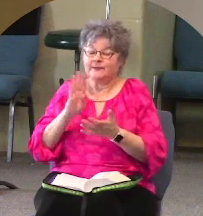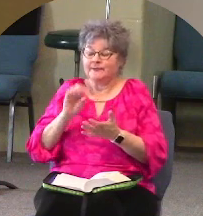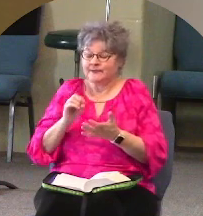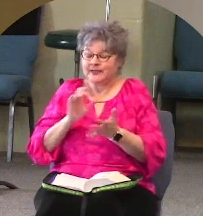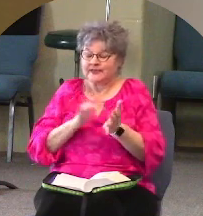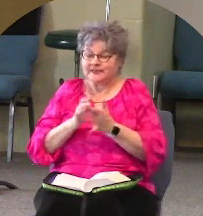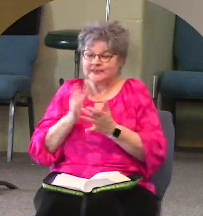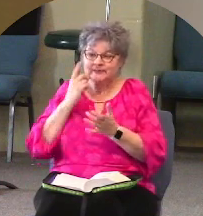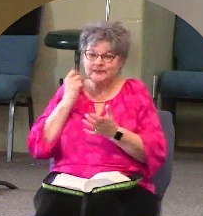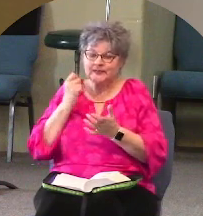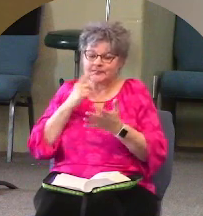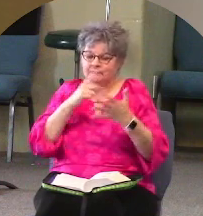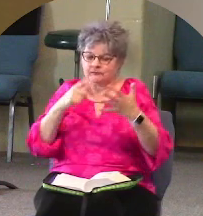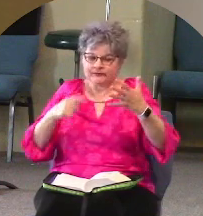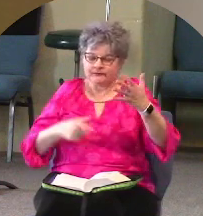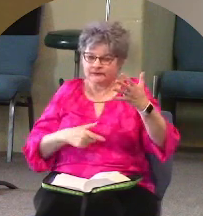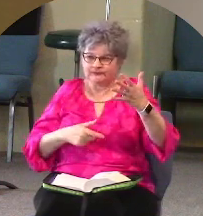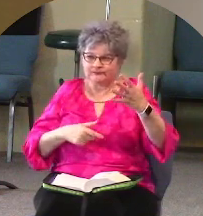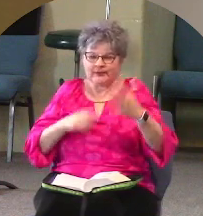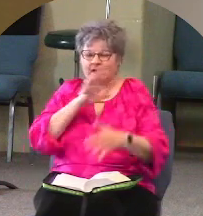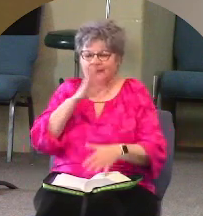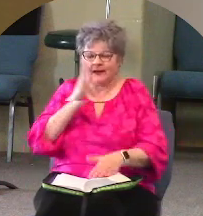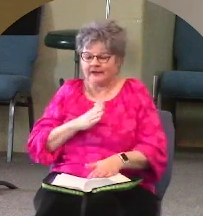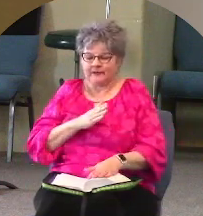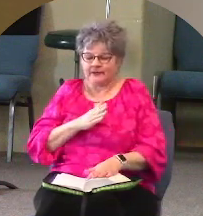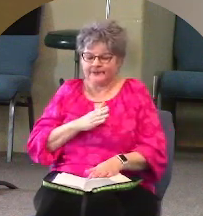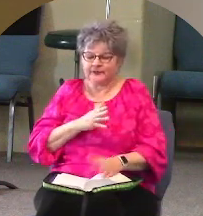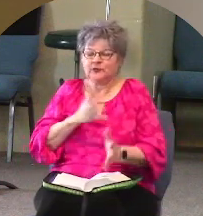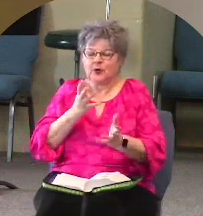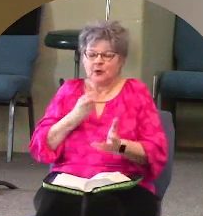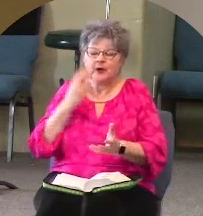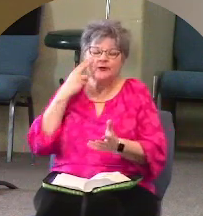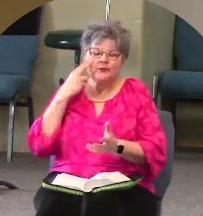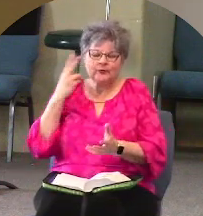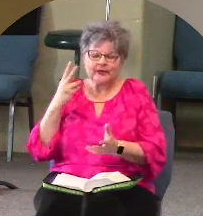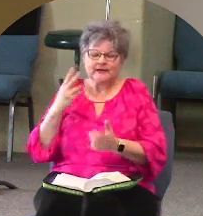Never. I want to read, if you will,